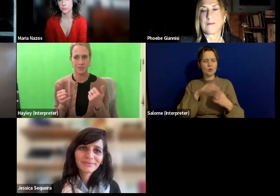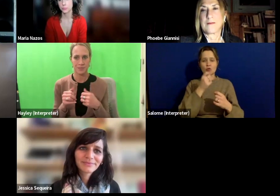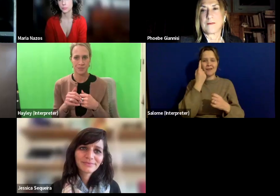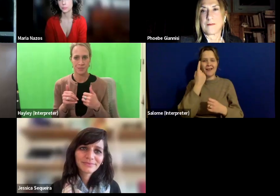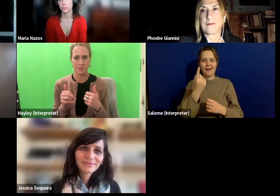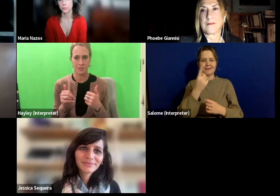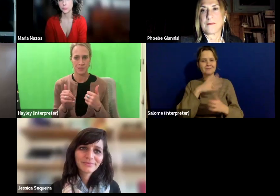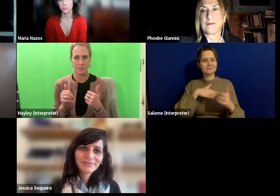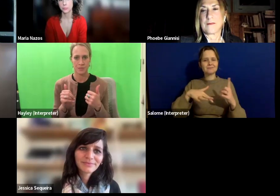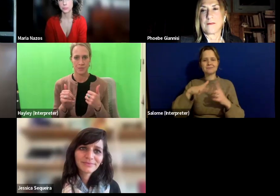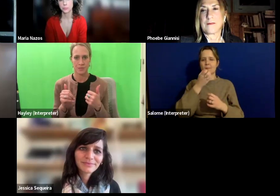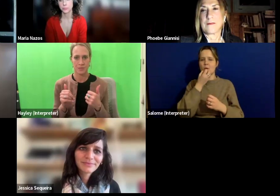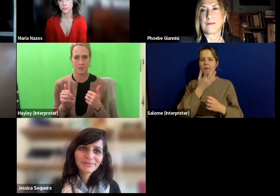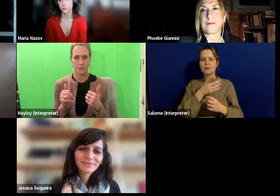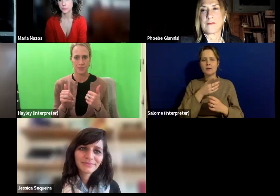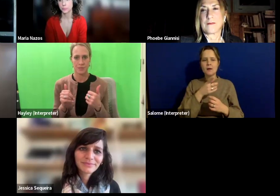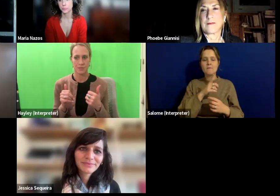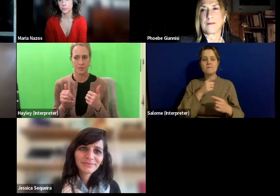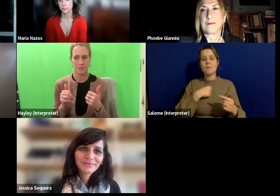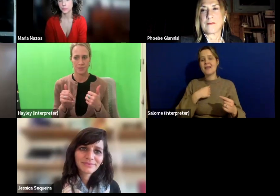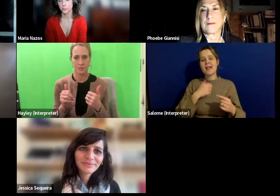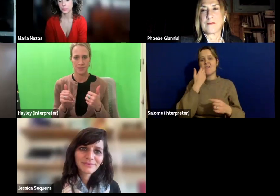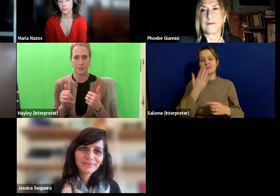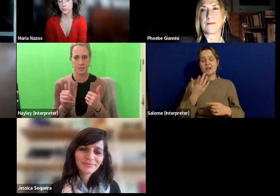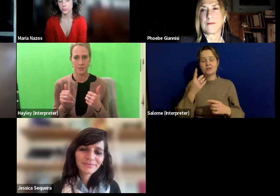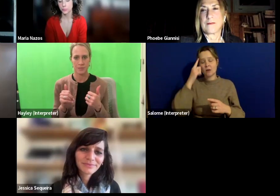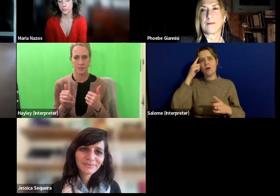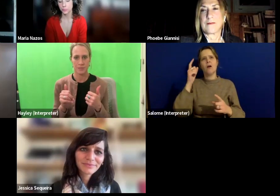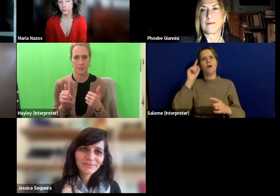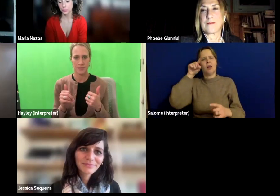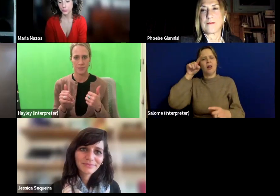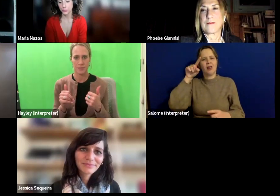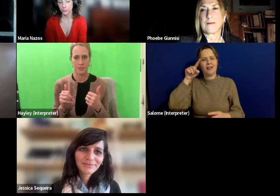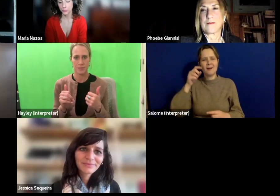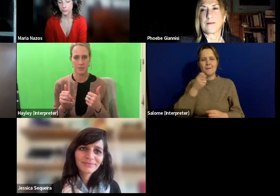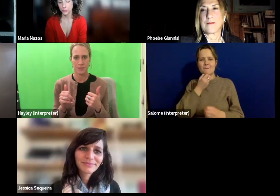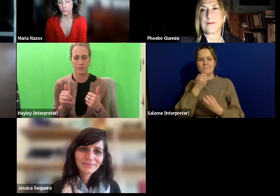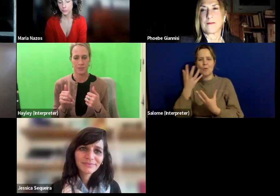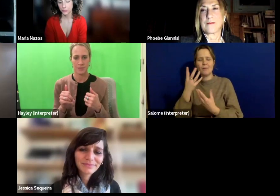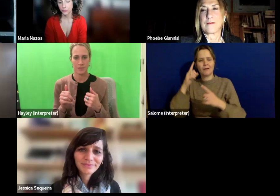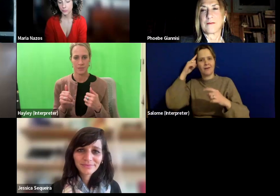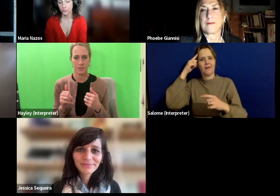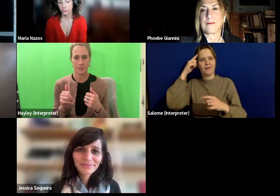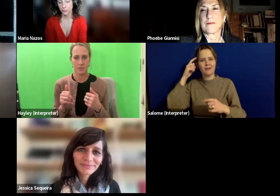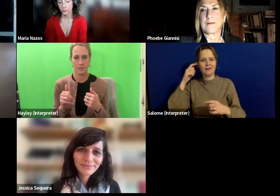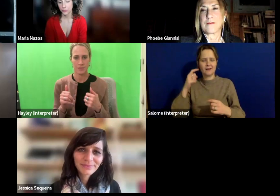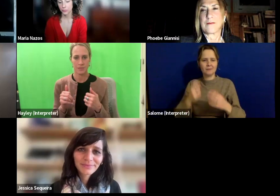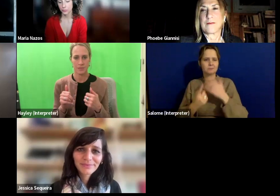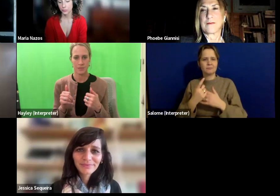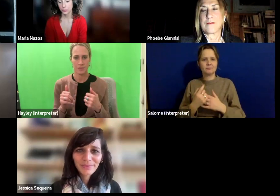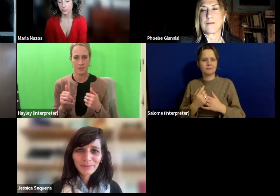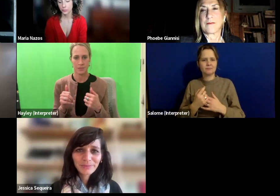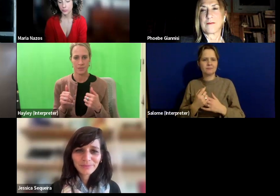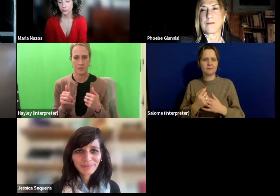that sense, verses keep crossing my mind at various moments from various people. For example,